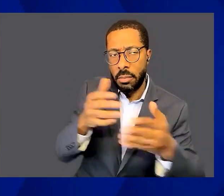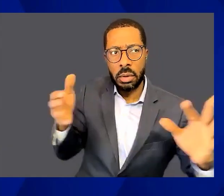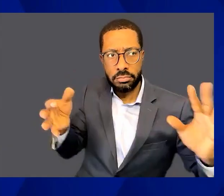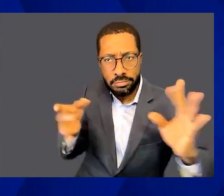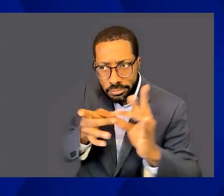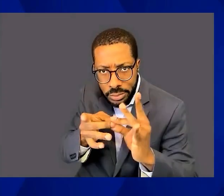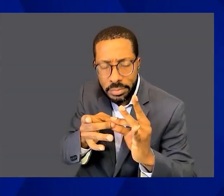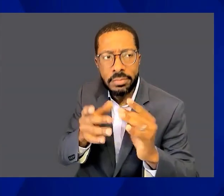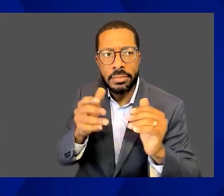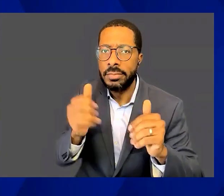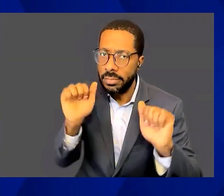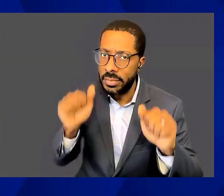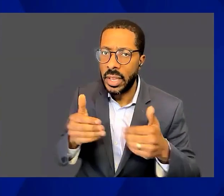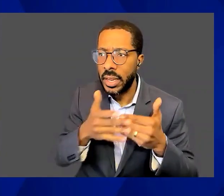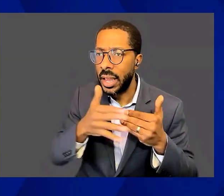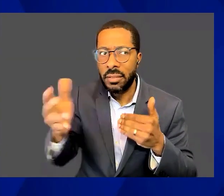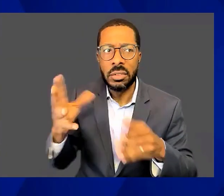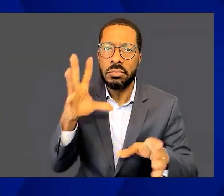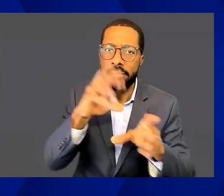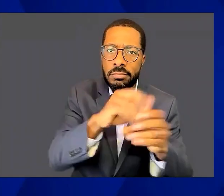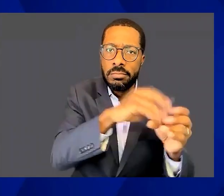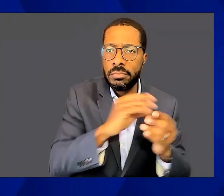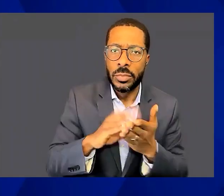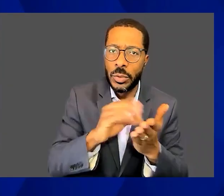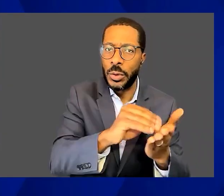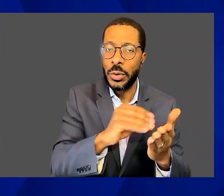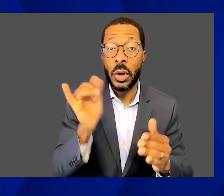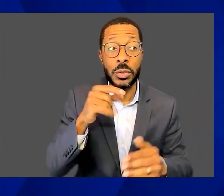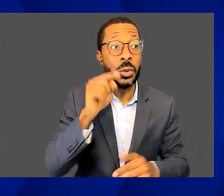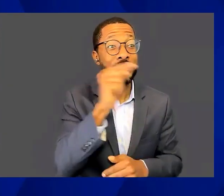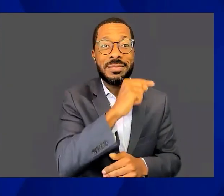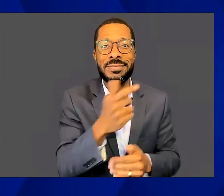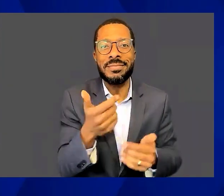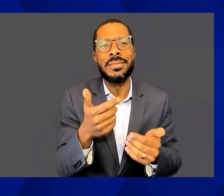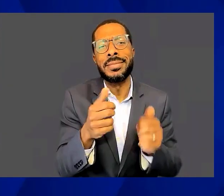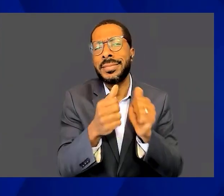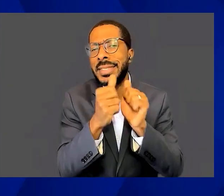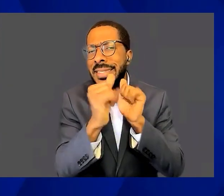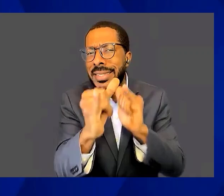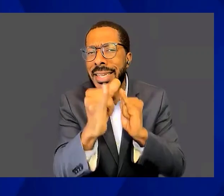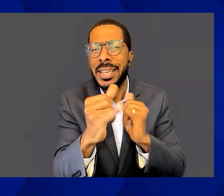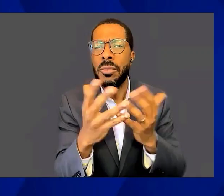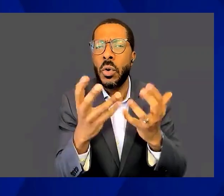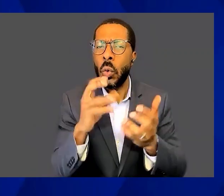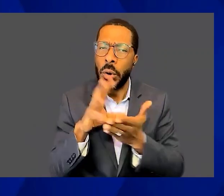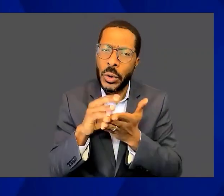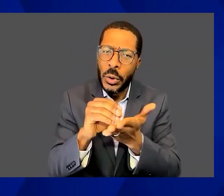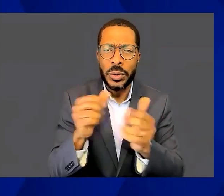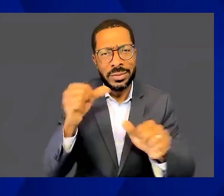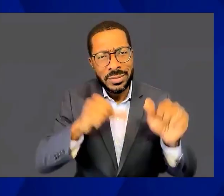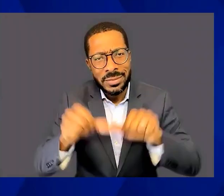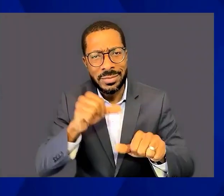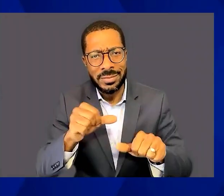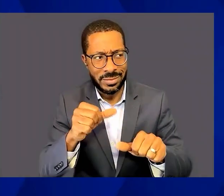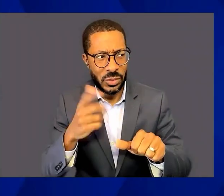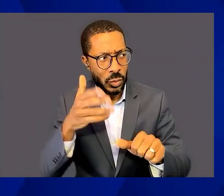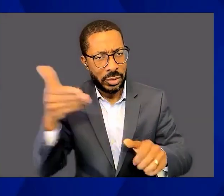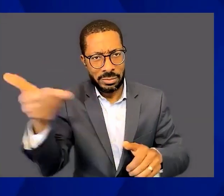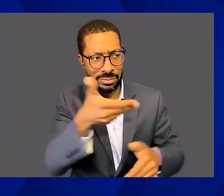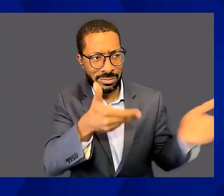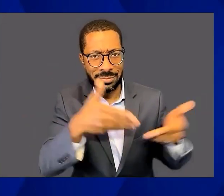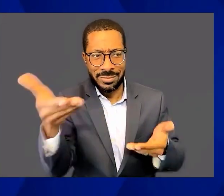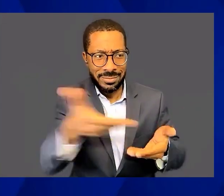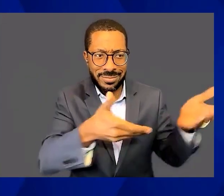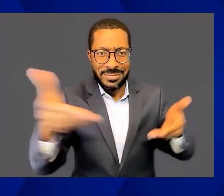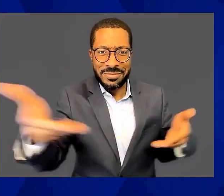who share your interests. At AAAS, advancing scientific excellence and expanding opportunity go hand in hand.